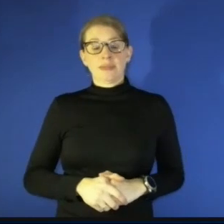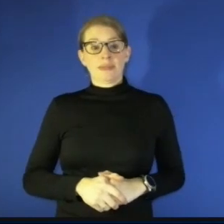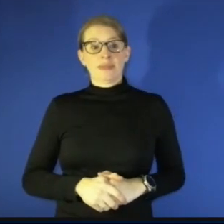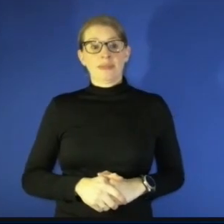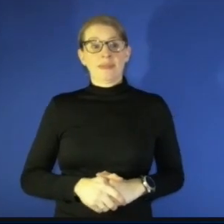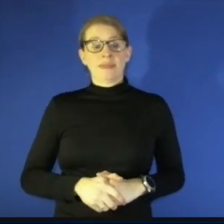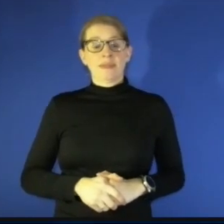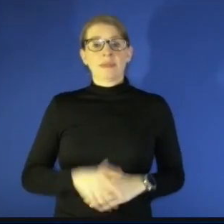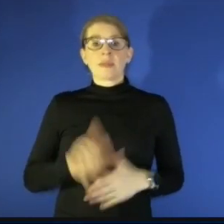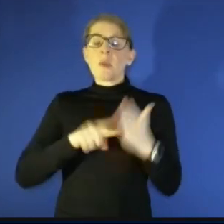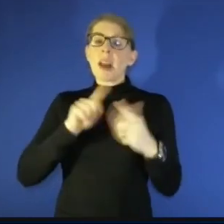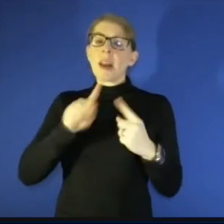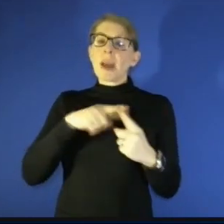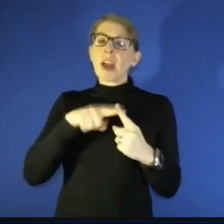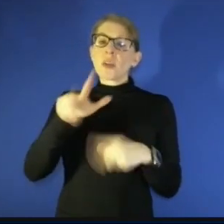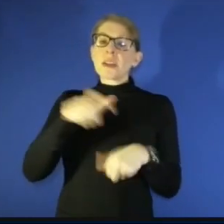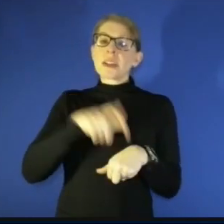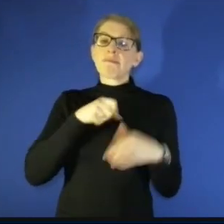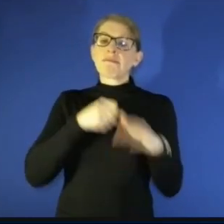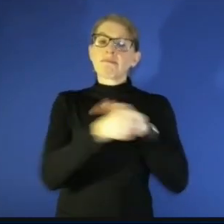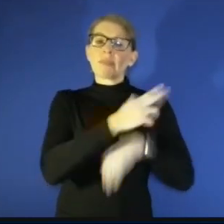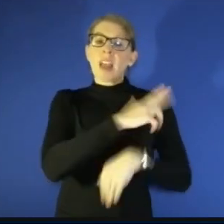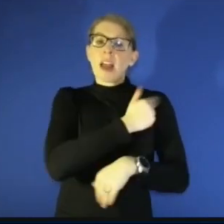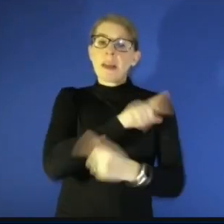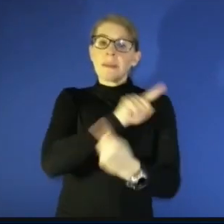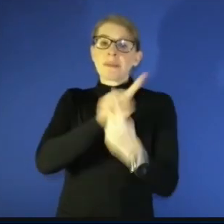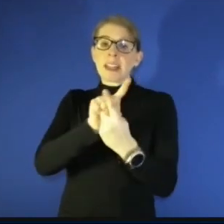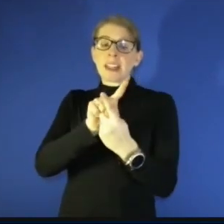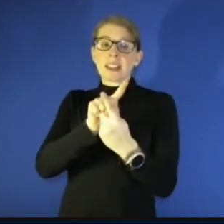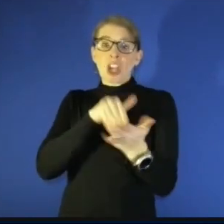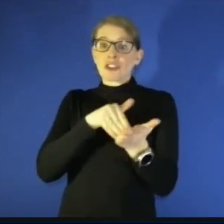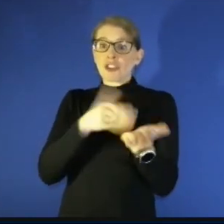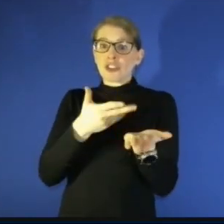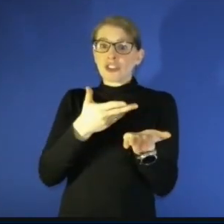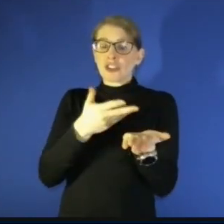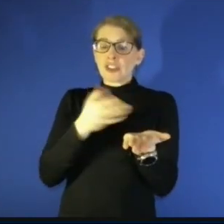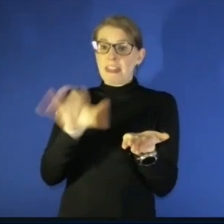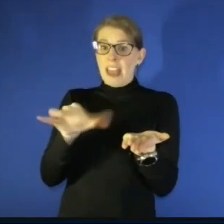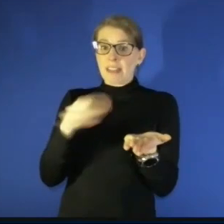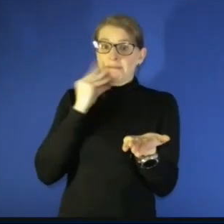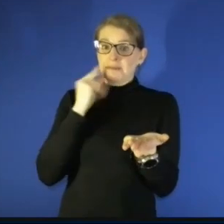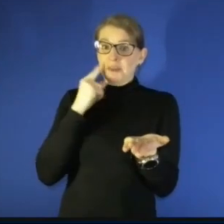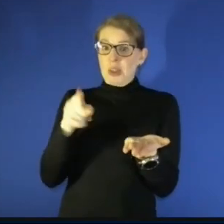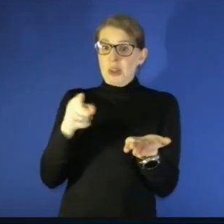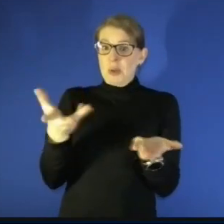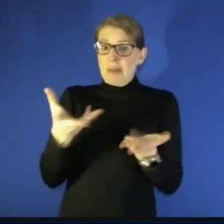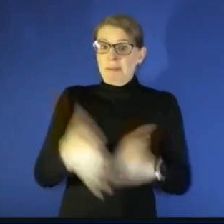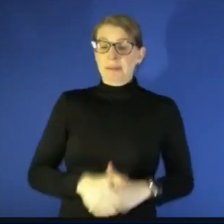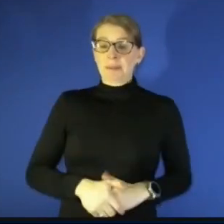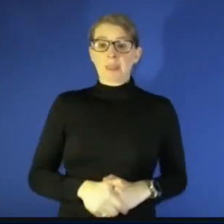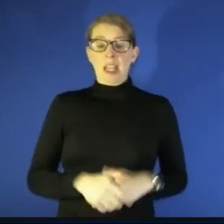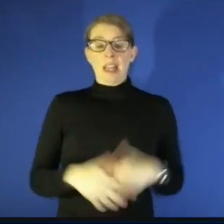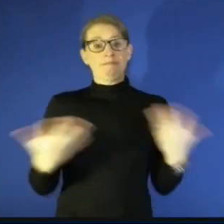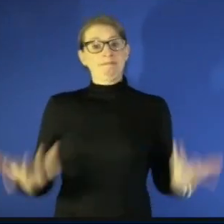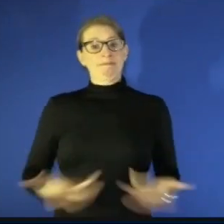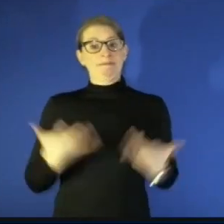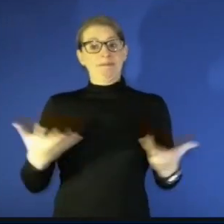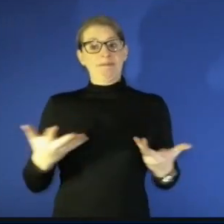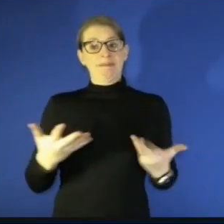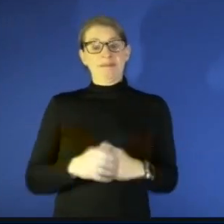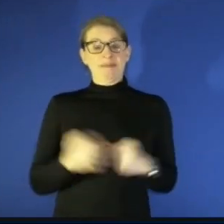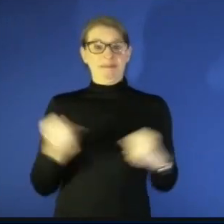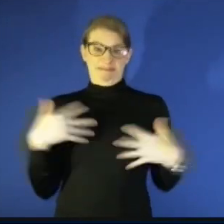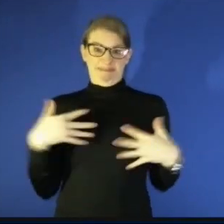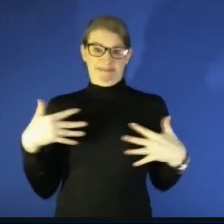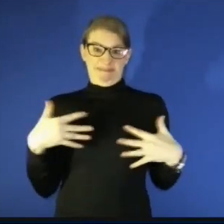your time in the hospital and meeting Dr. Ebersole? What was that like for you? I I don't know, scary,